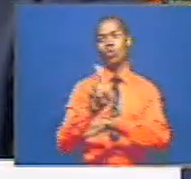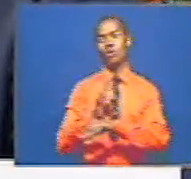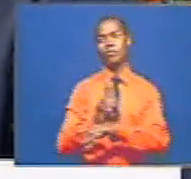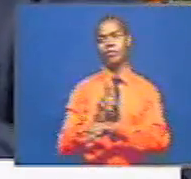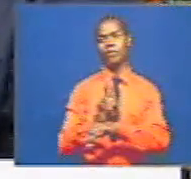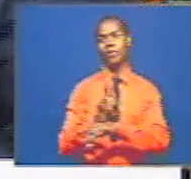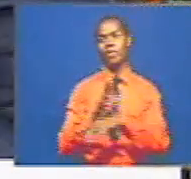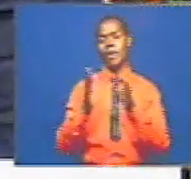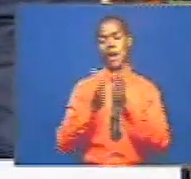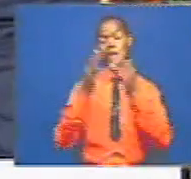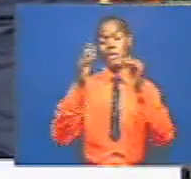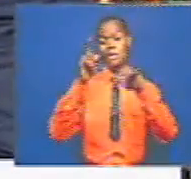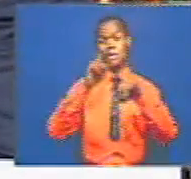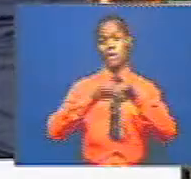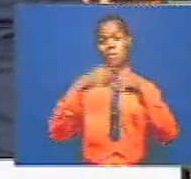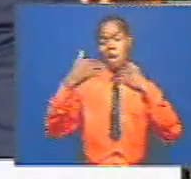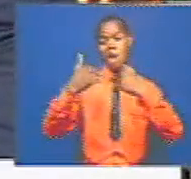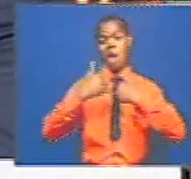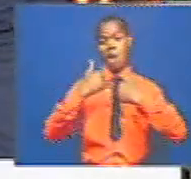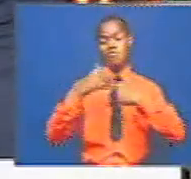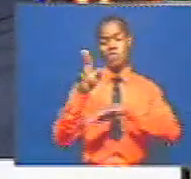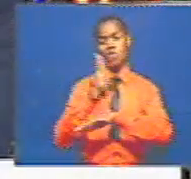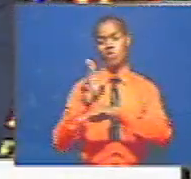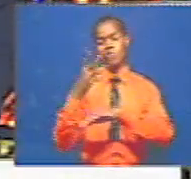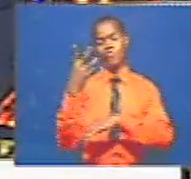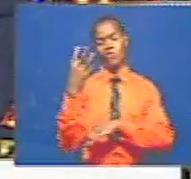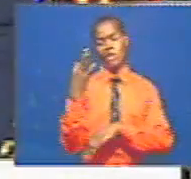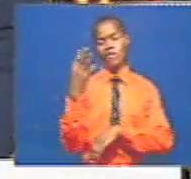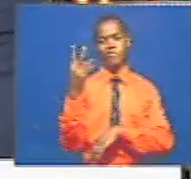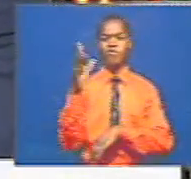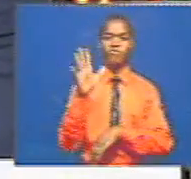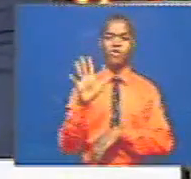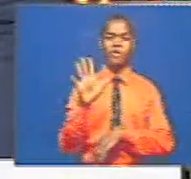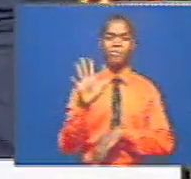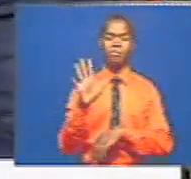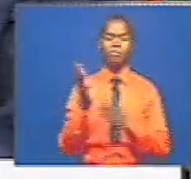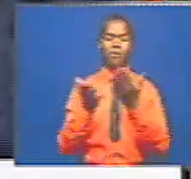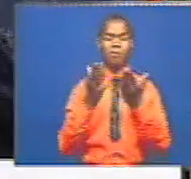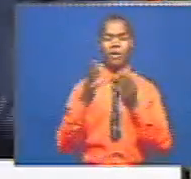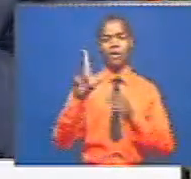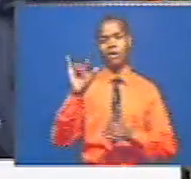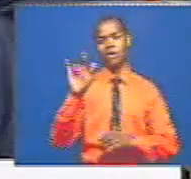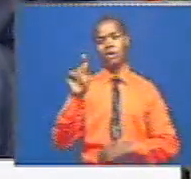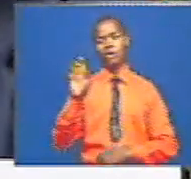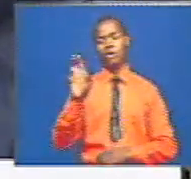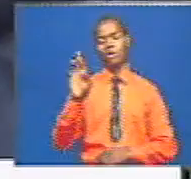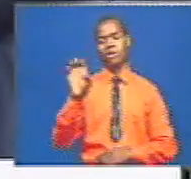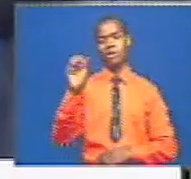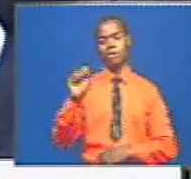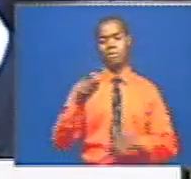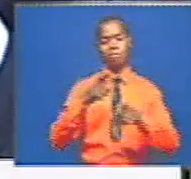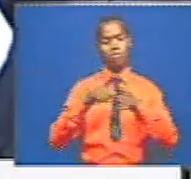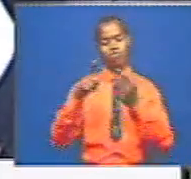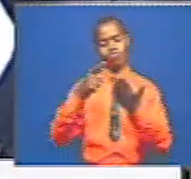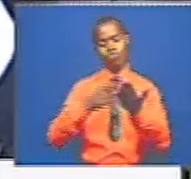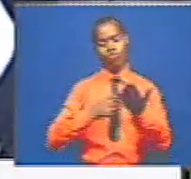water. And if you have applied to use 3 or 4 or 5 cubic liters, and that now with our record is showing that you